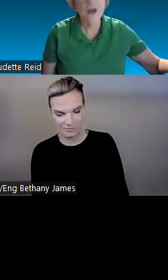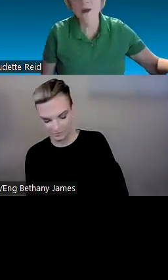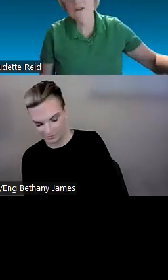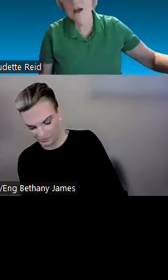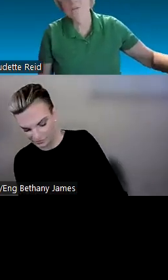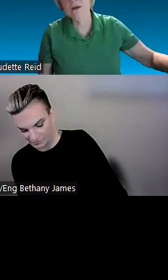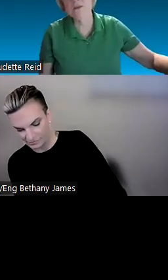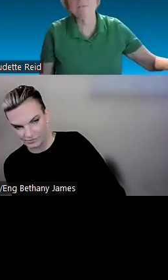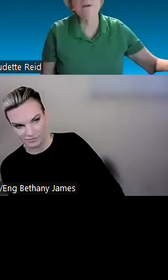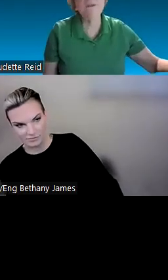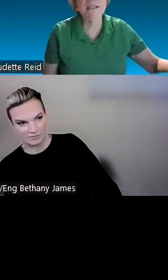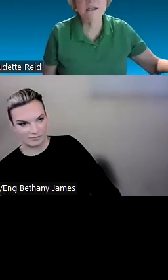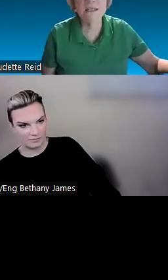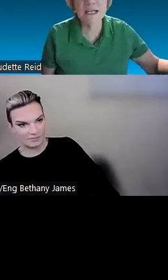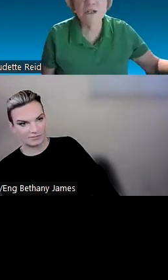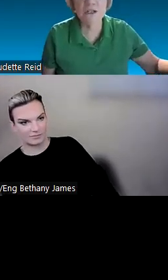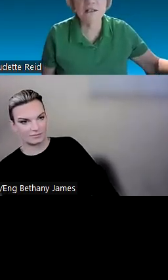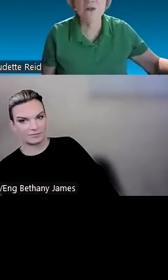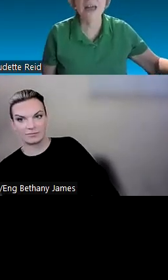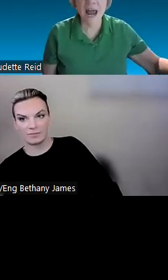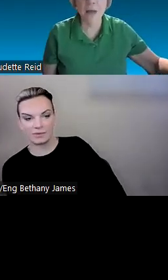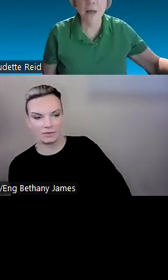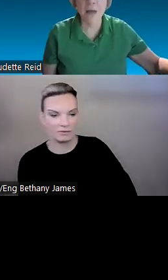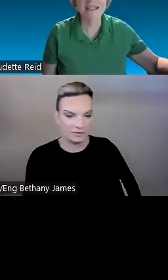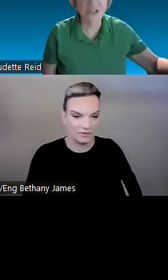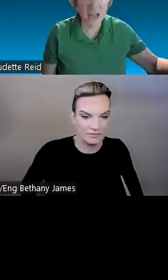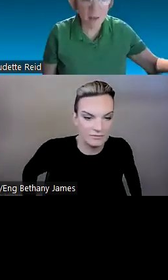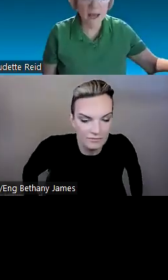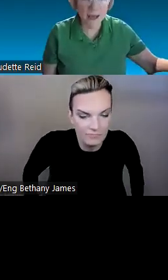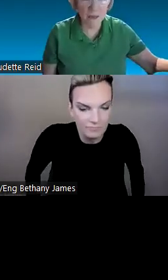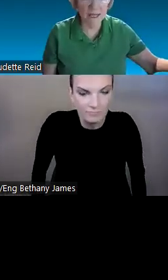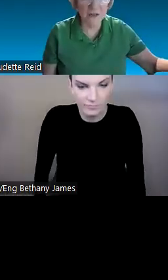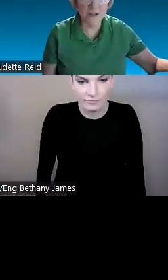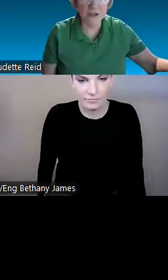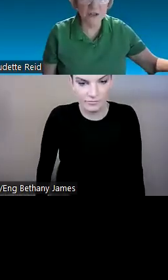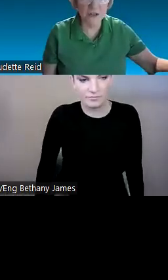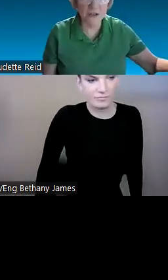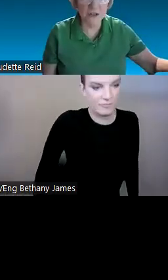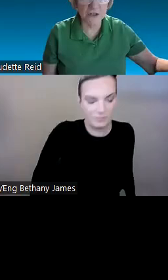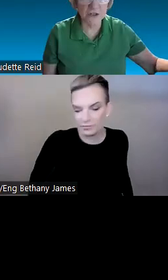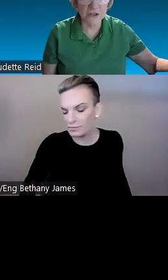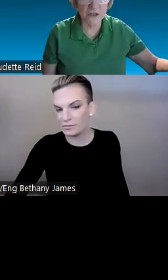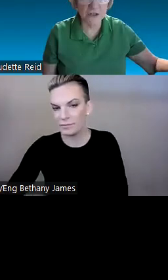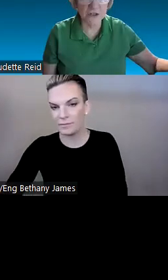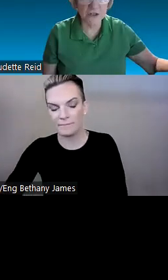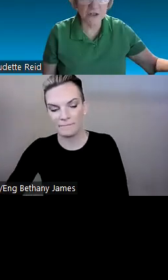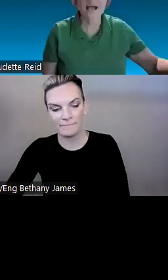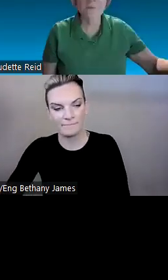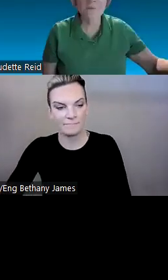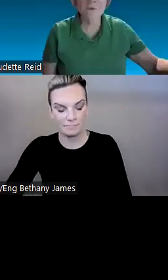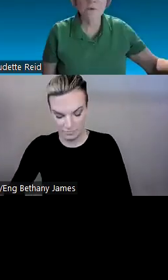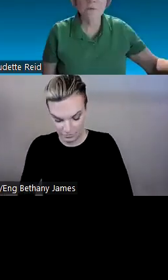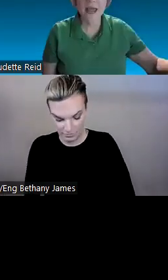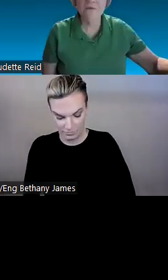Okay, I wanted to talk about the benefits and limitations of apps as a job accommodation. And a lot